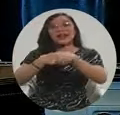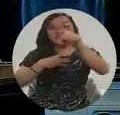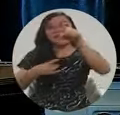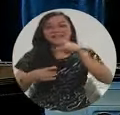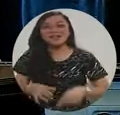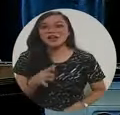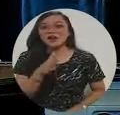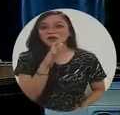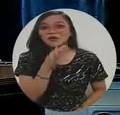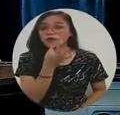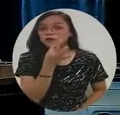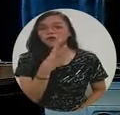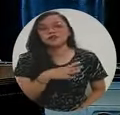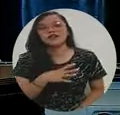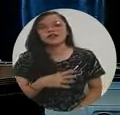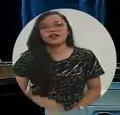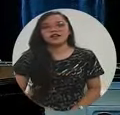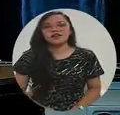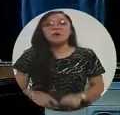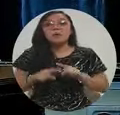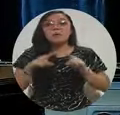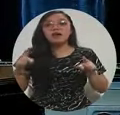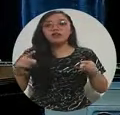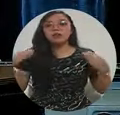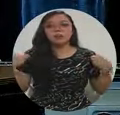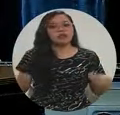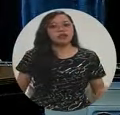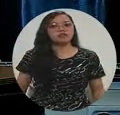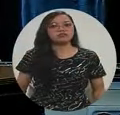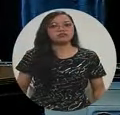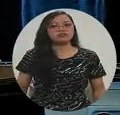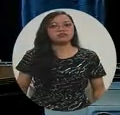We like good food, but that is for the flesh.